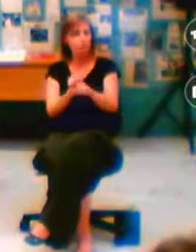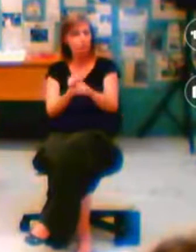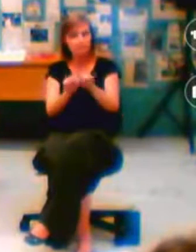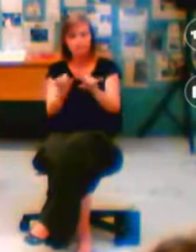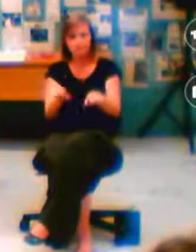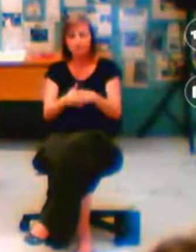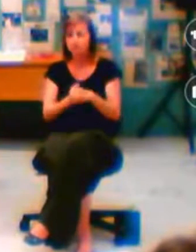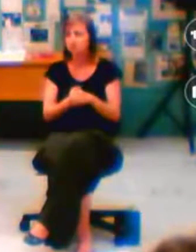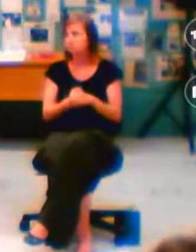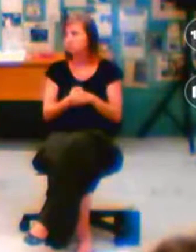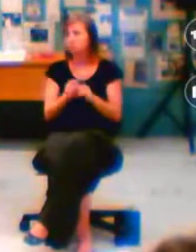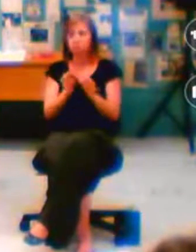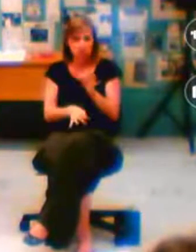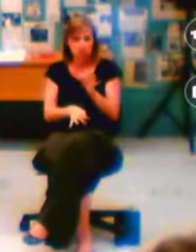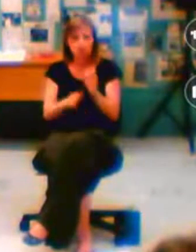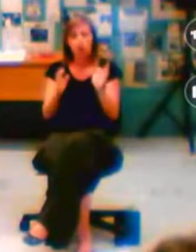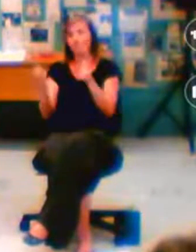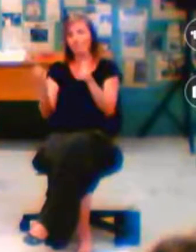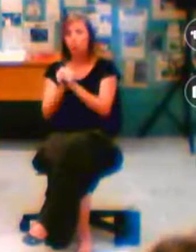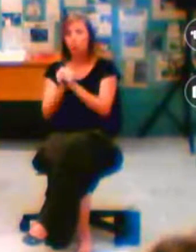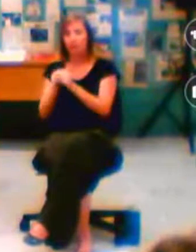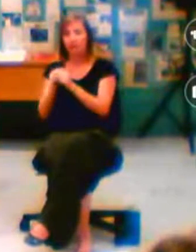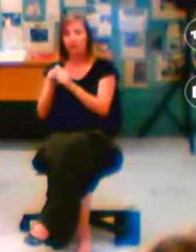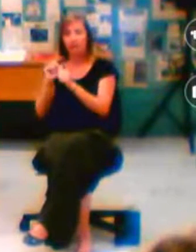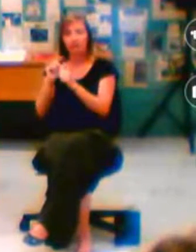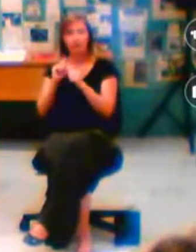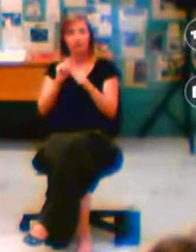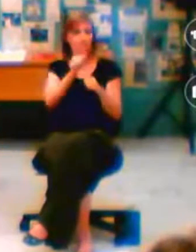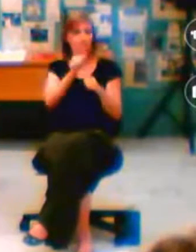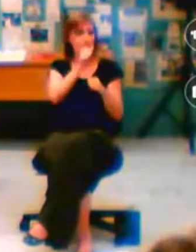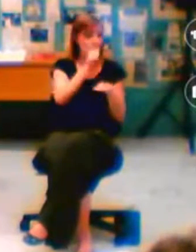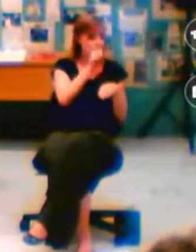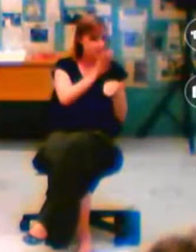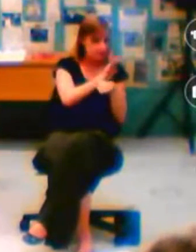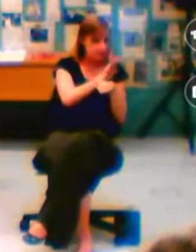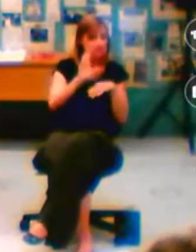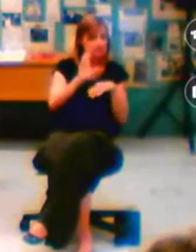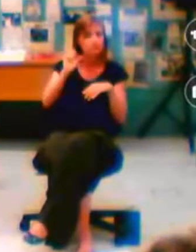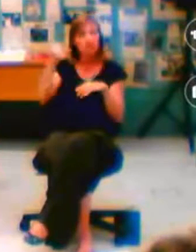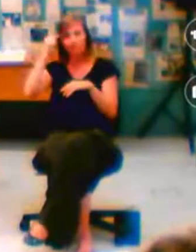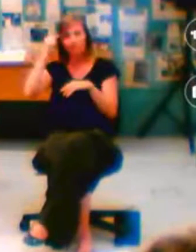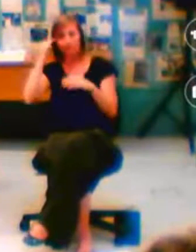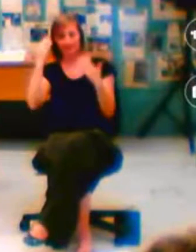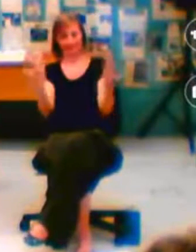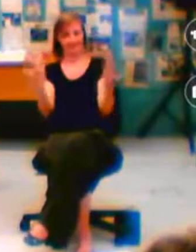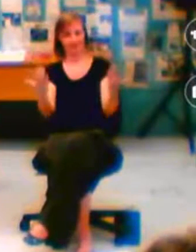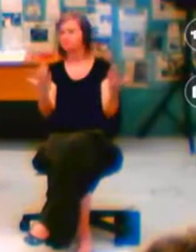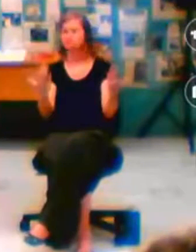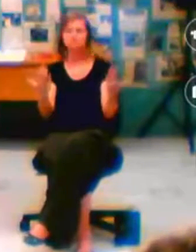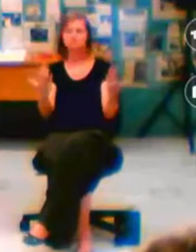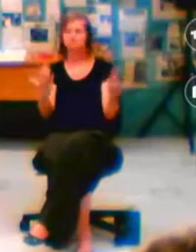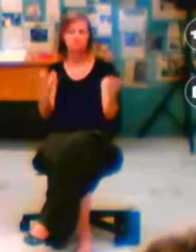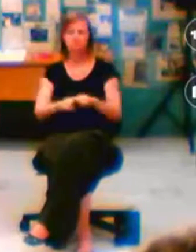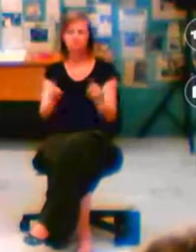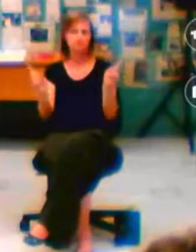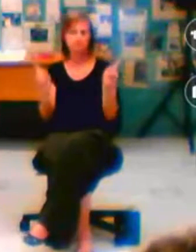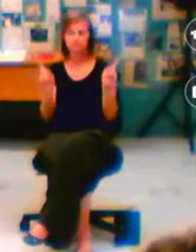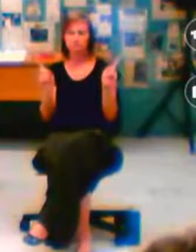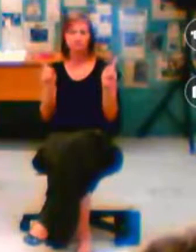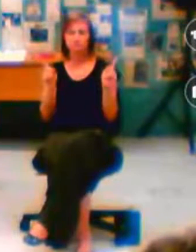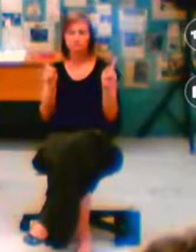no reason to streamline the number of people it hires. For example, if you look at computer systems, simple things like